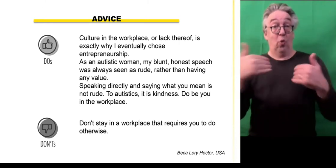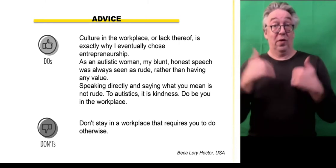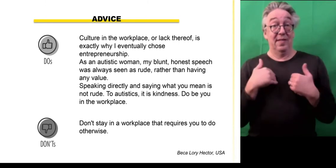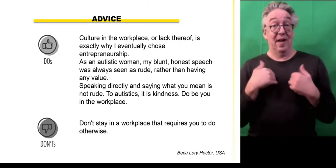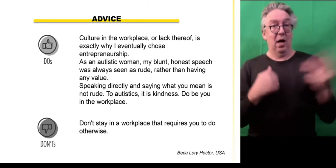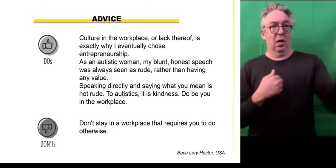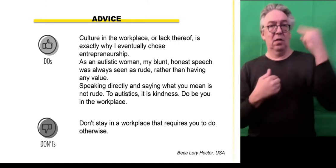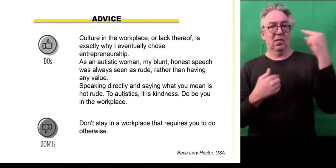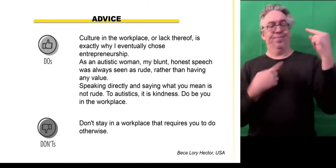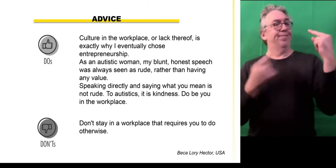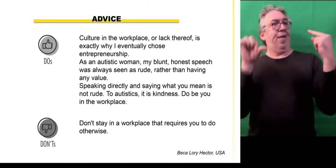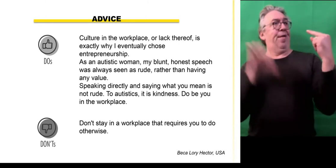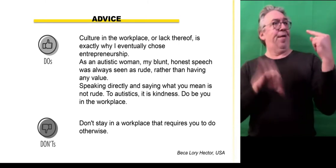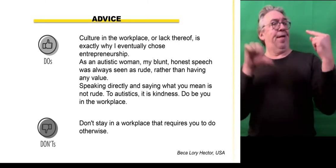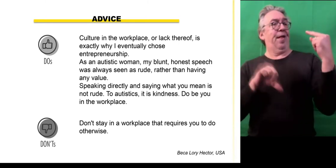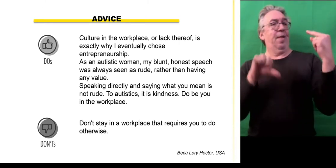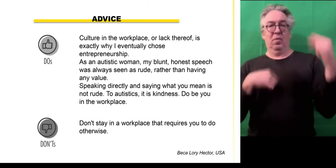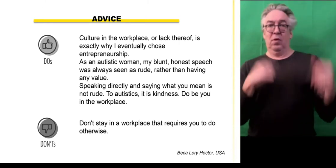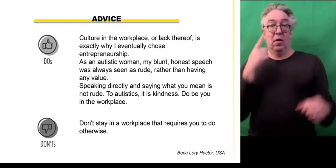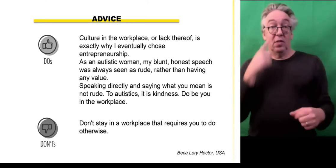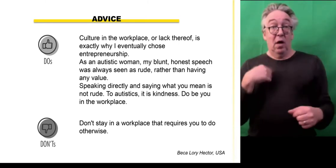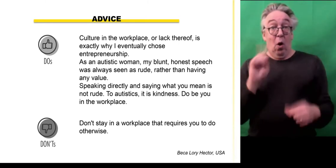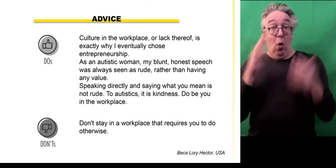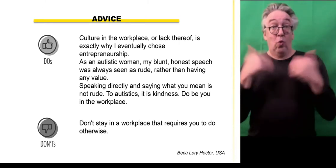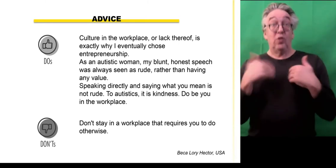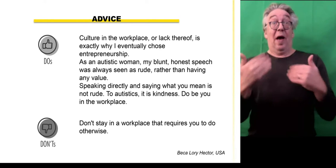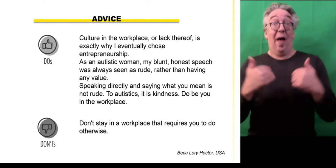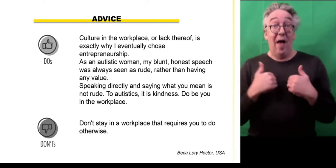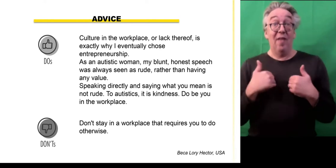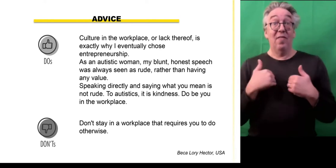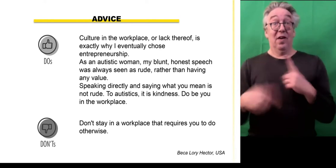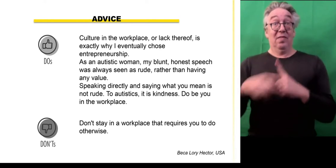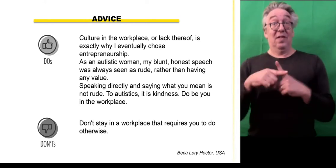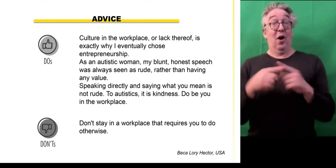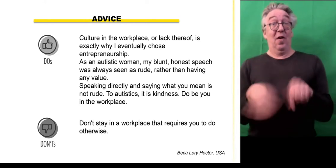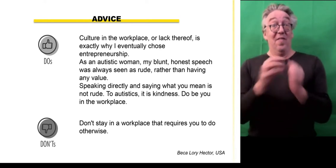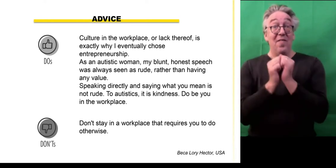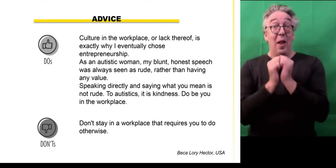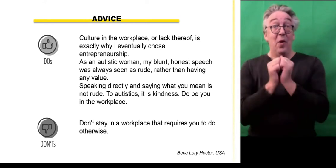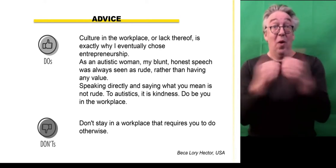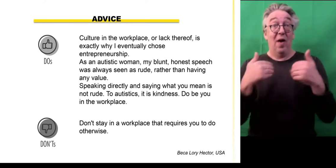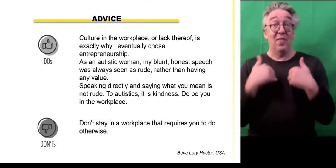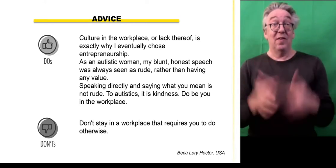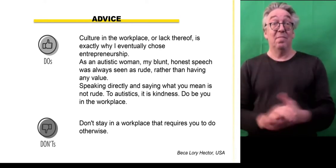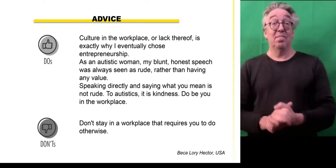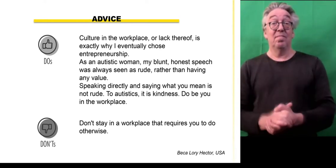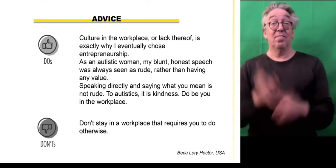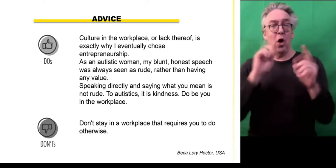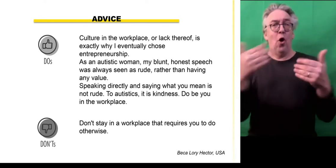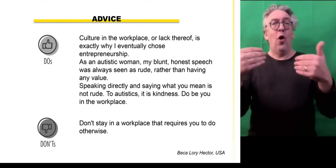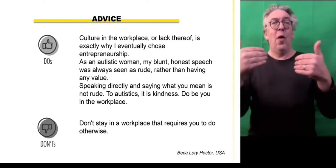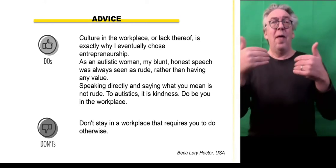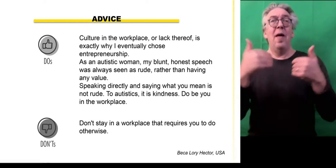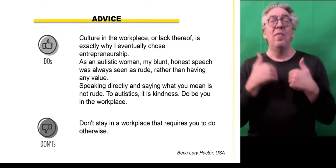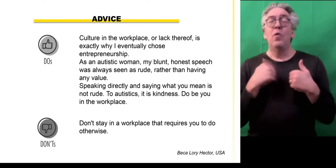value. Speaking directly and saying what you mean is not rude. To autistics, it is kindness. Do